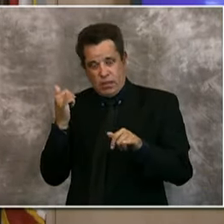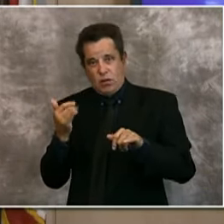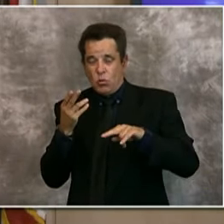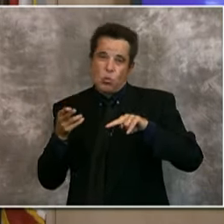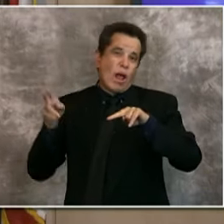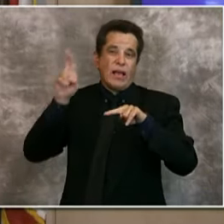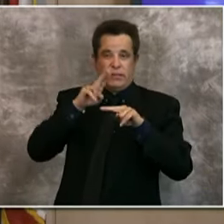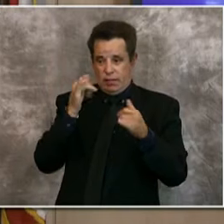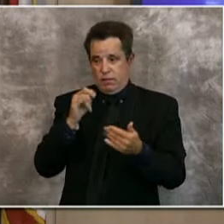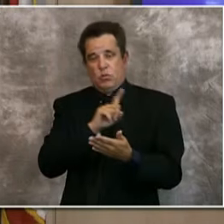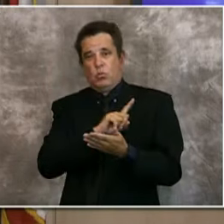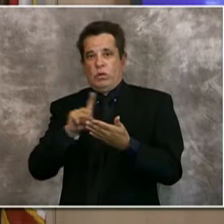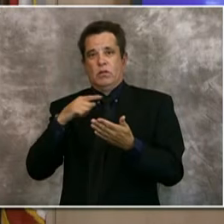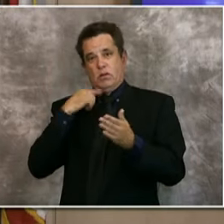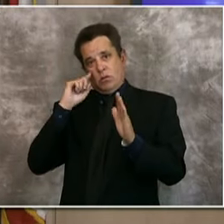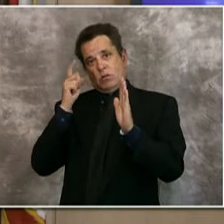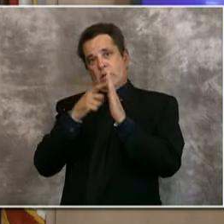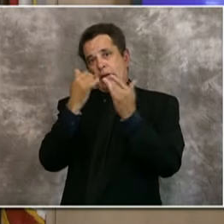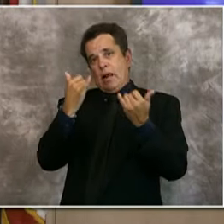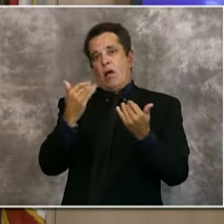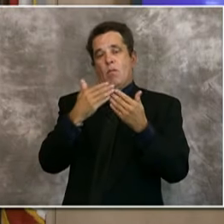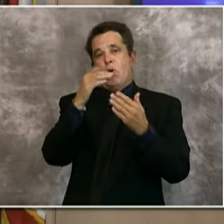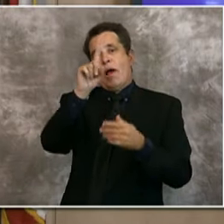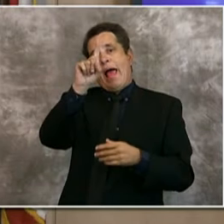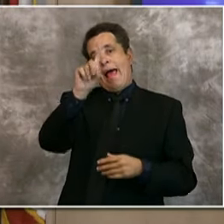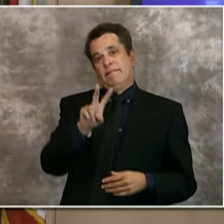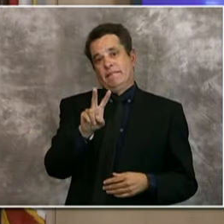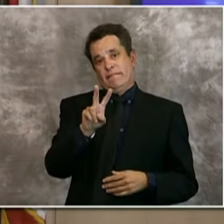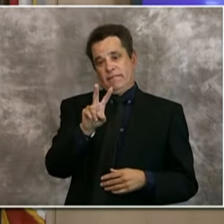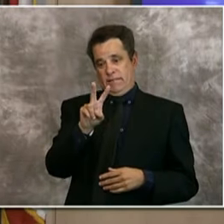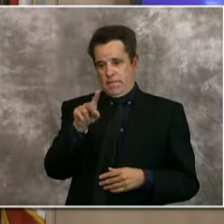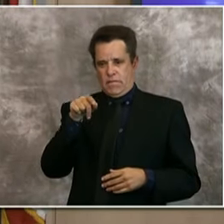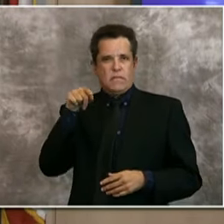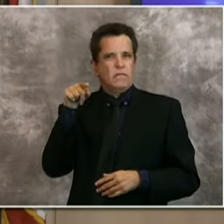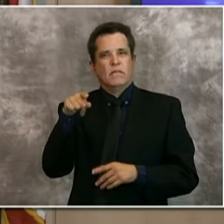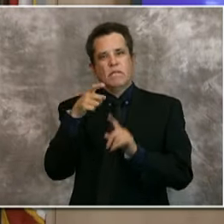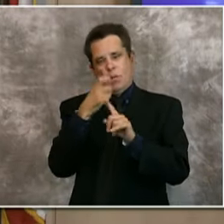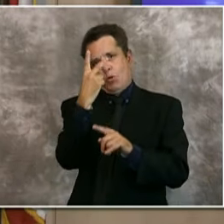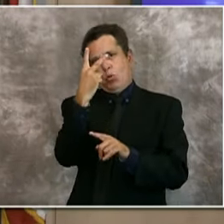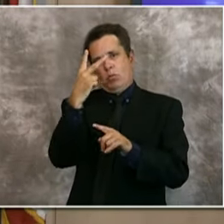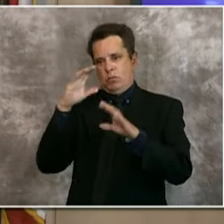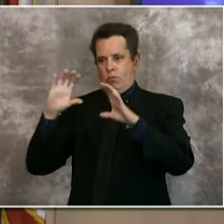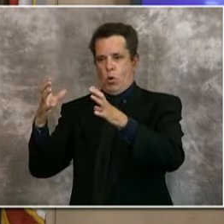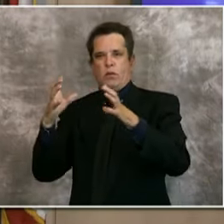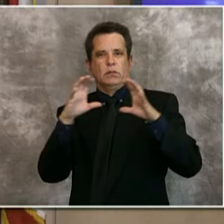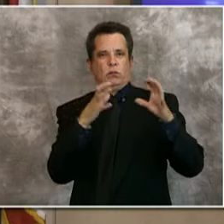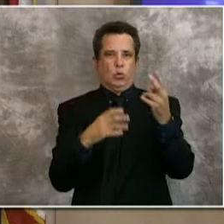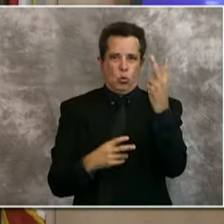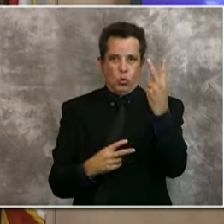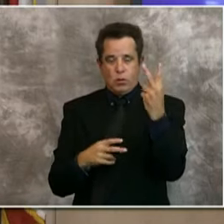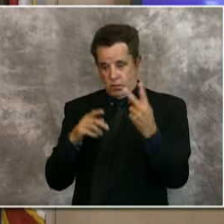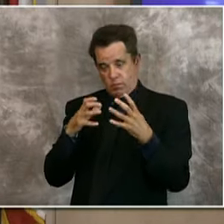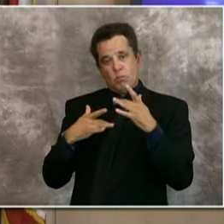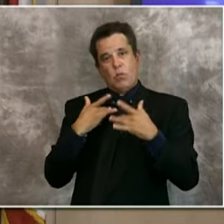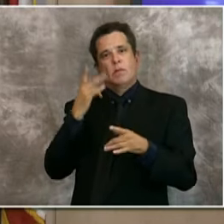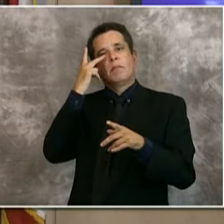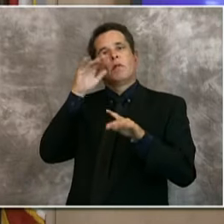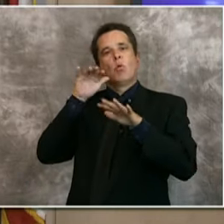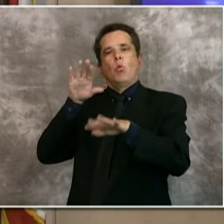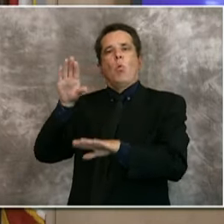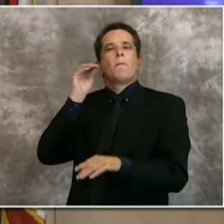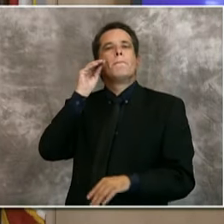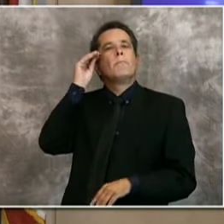week, we have noticed that almost half of the outbreaks are coming from two sources: events in people's